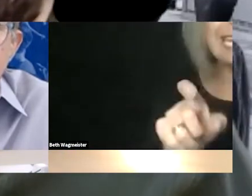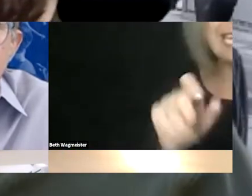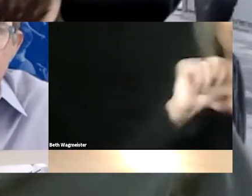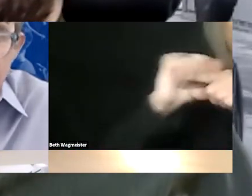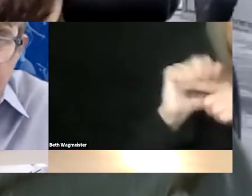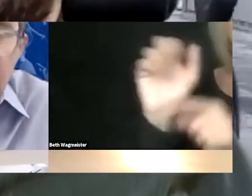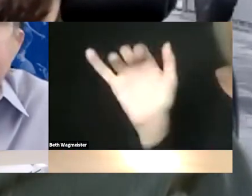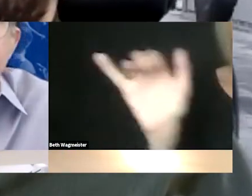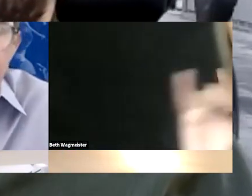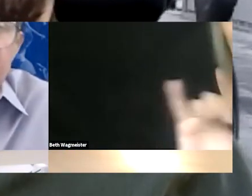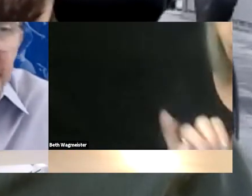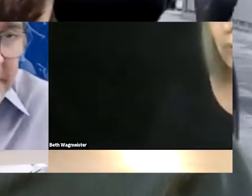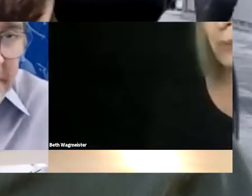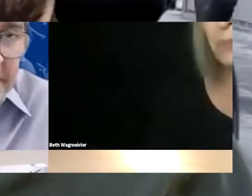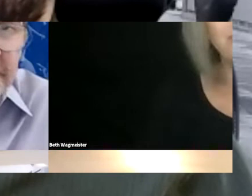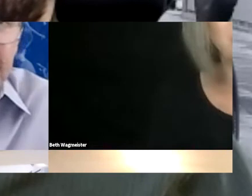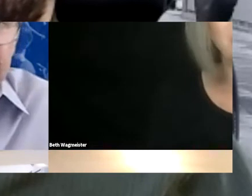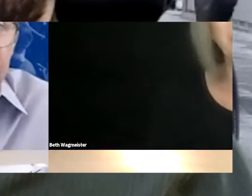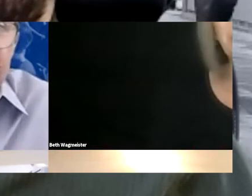well.